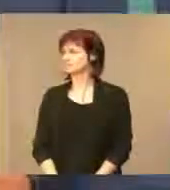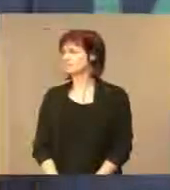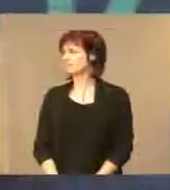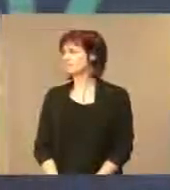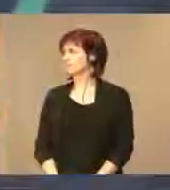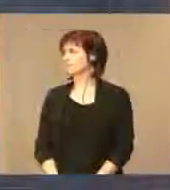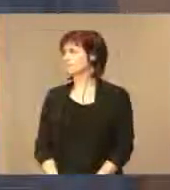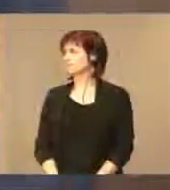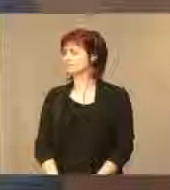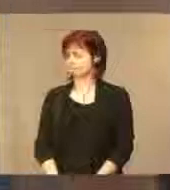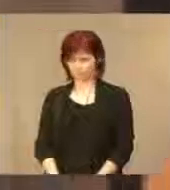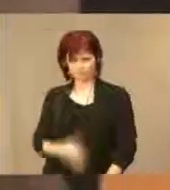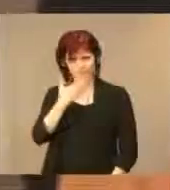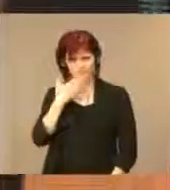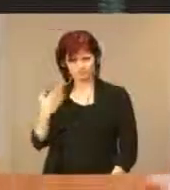Okay.